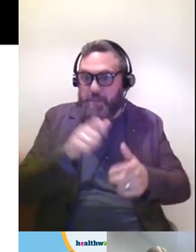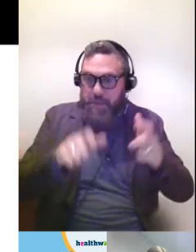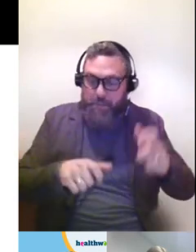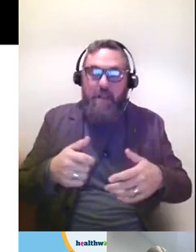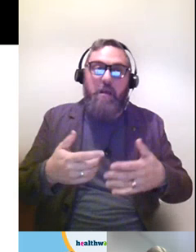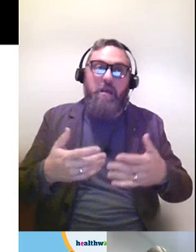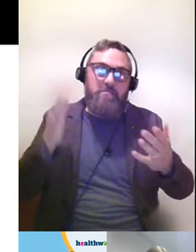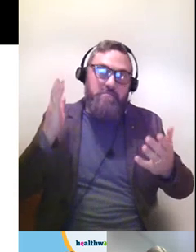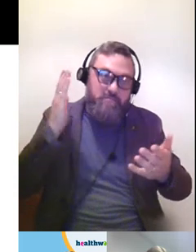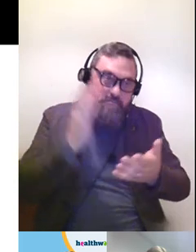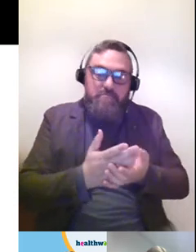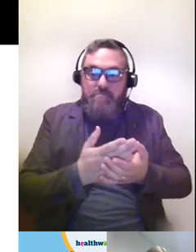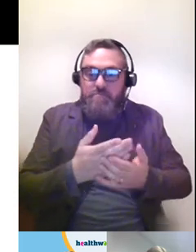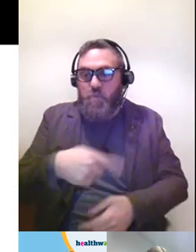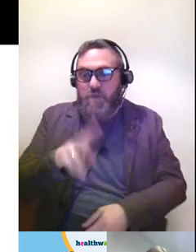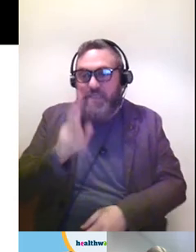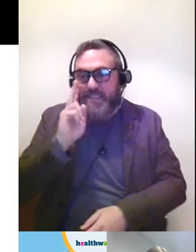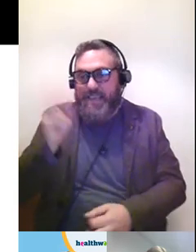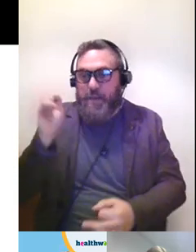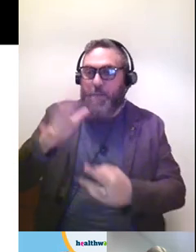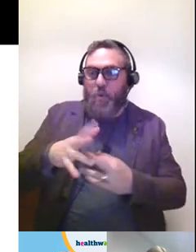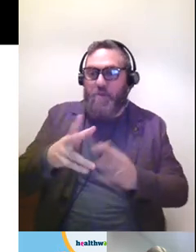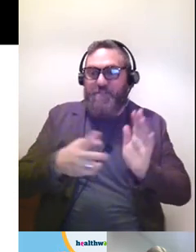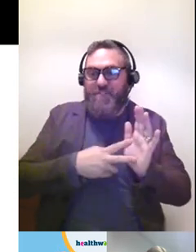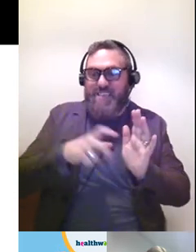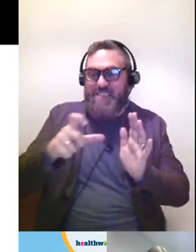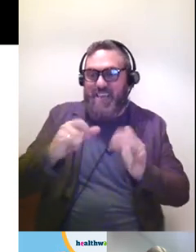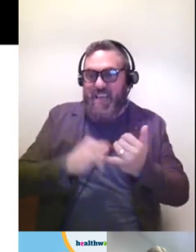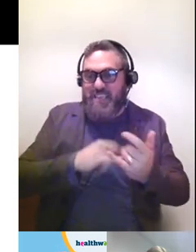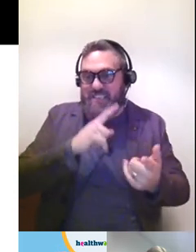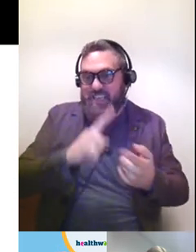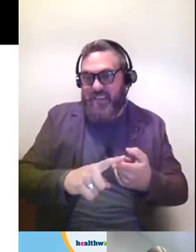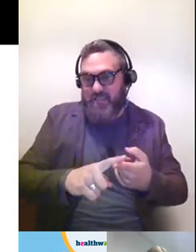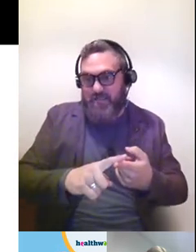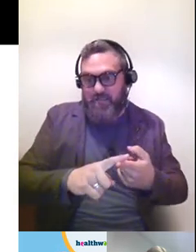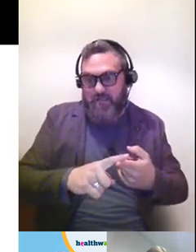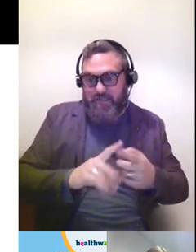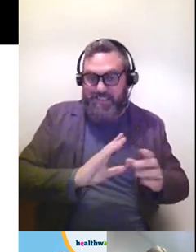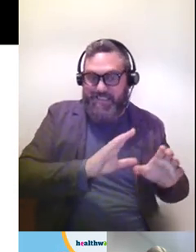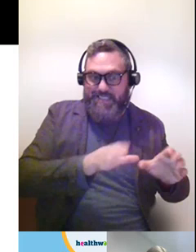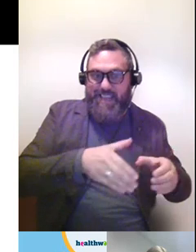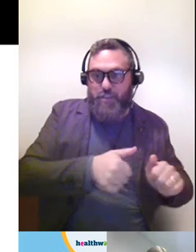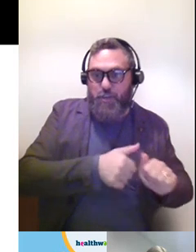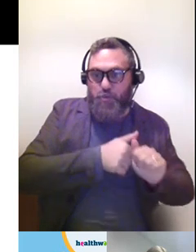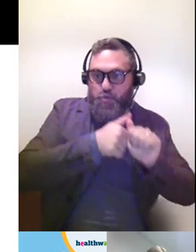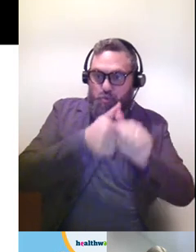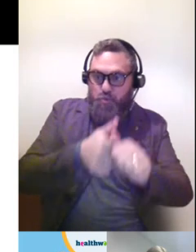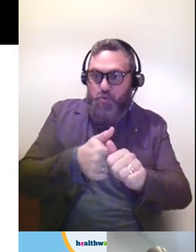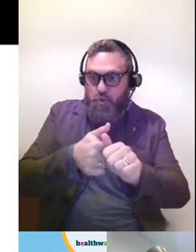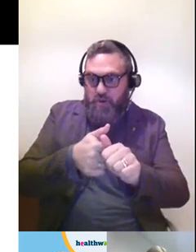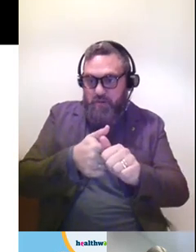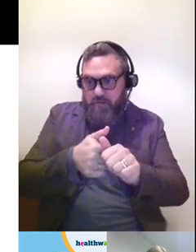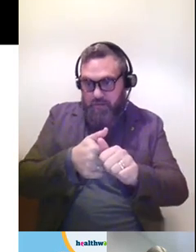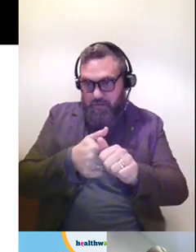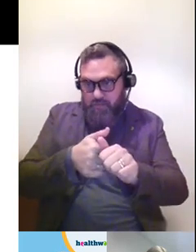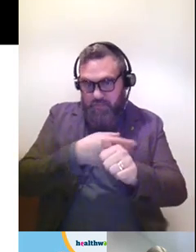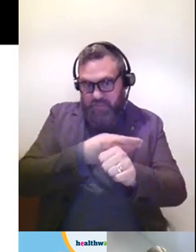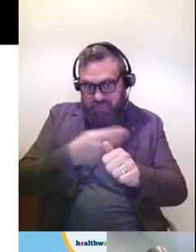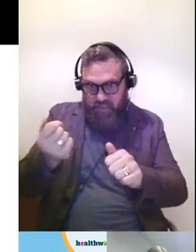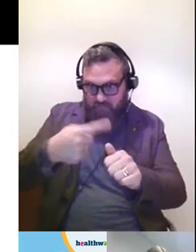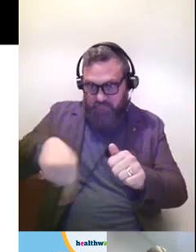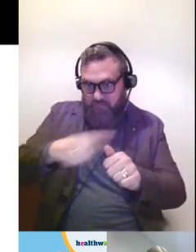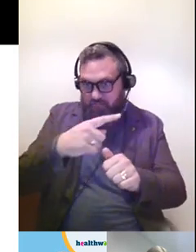see the importance of the VCSE sector in helping with some of the